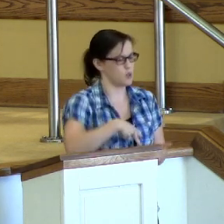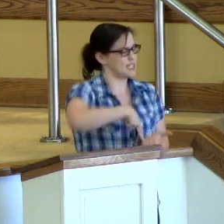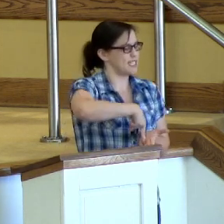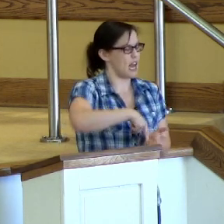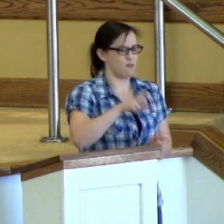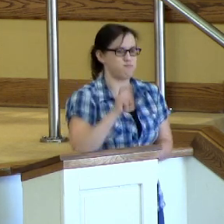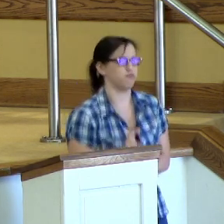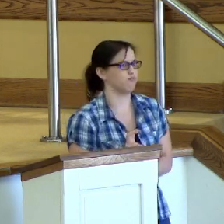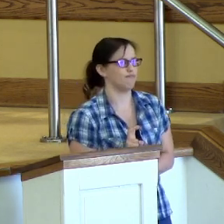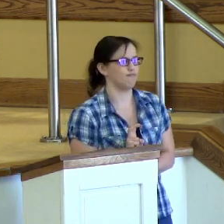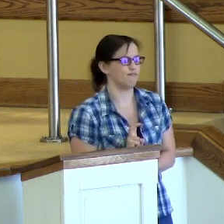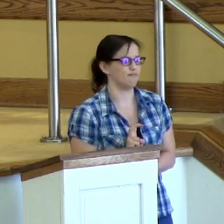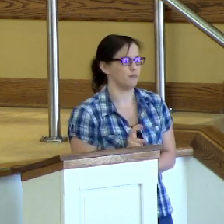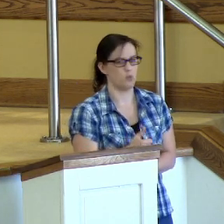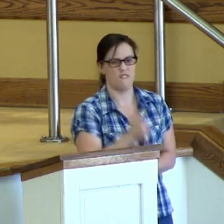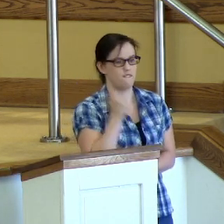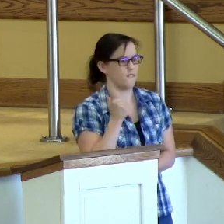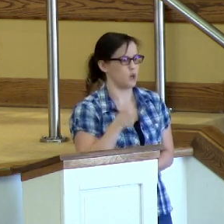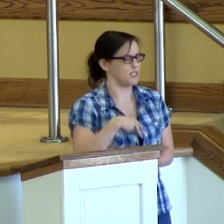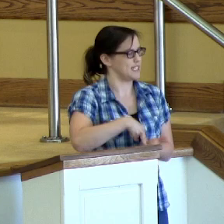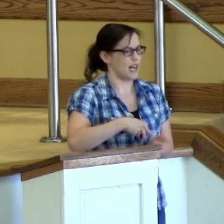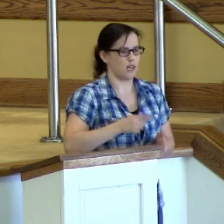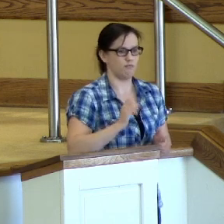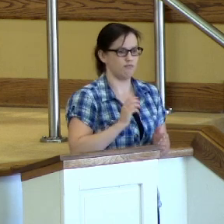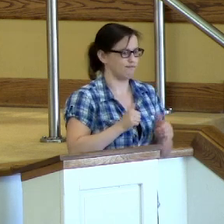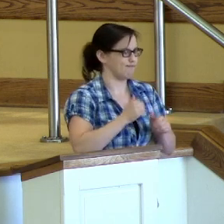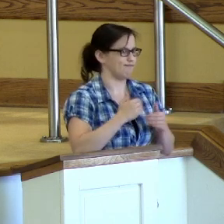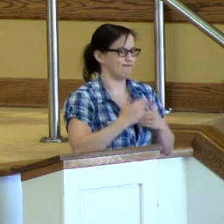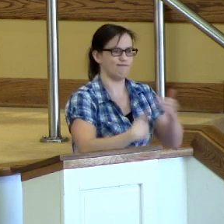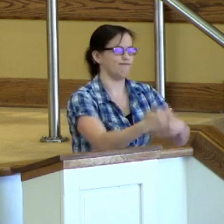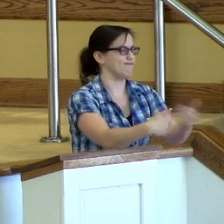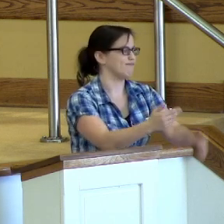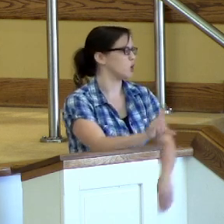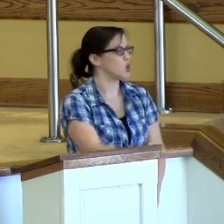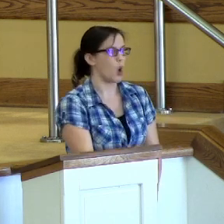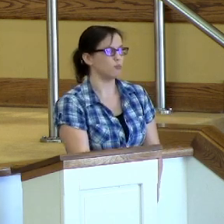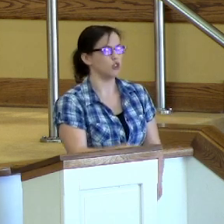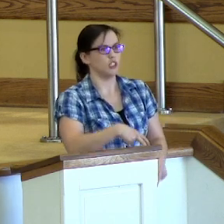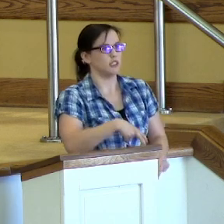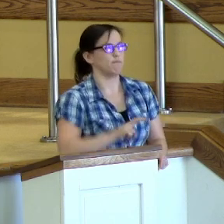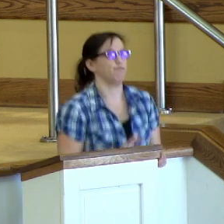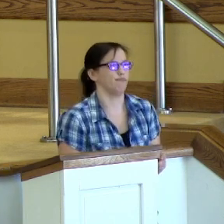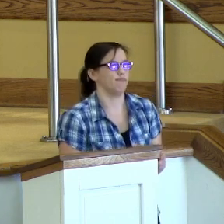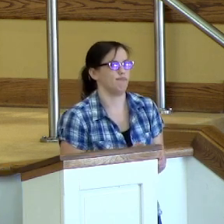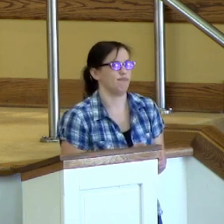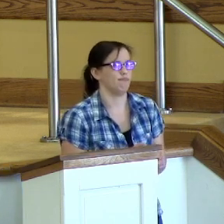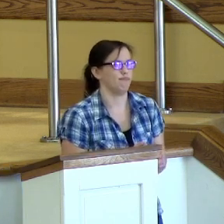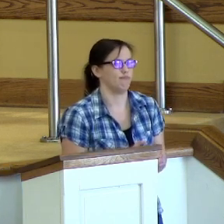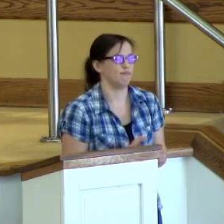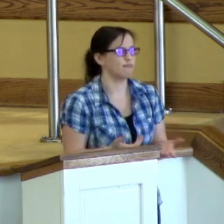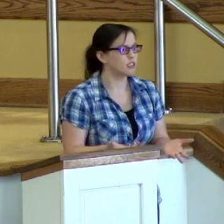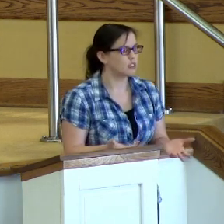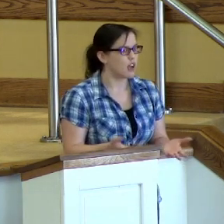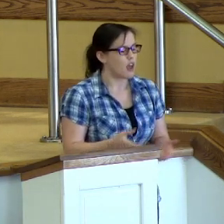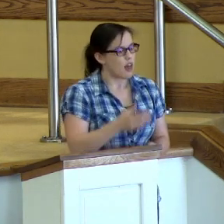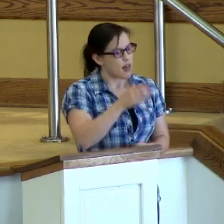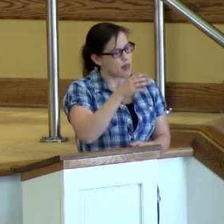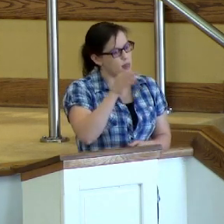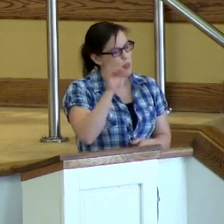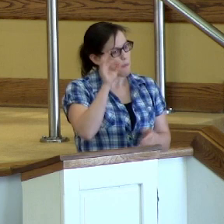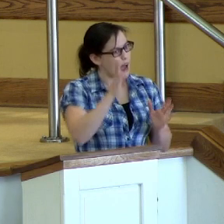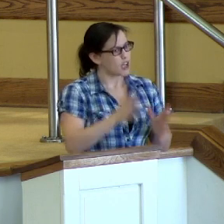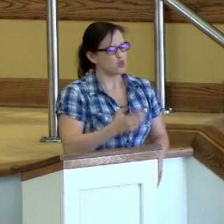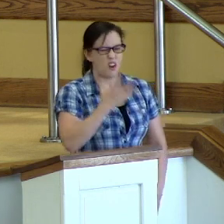She's not going to the left, to the right. She's not banging into the wall. She just dropped underneath him. And man, he is furious. He